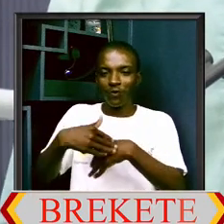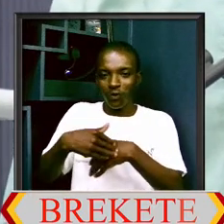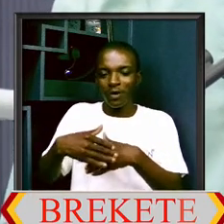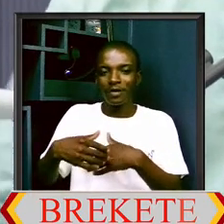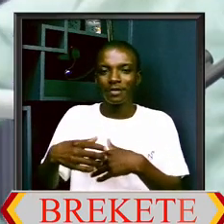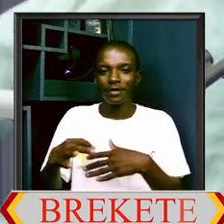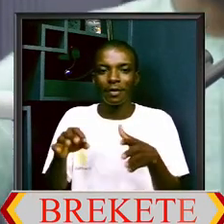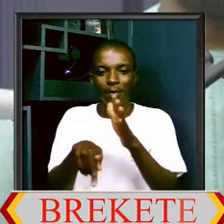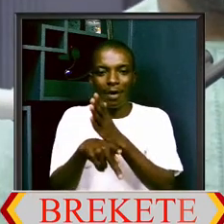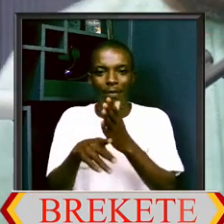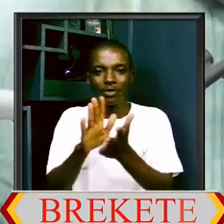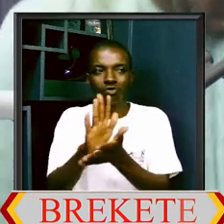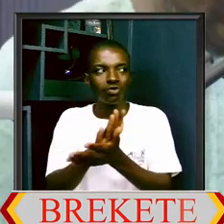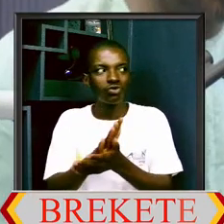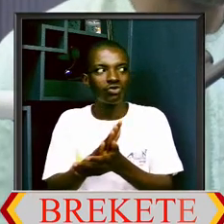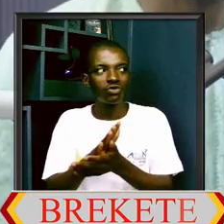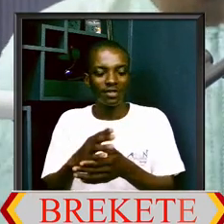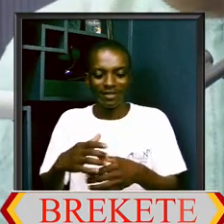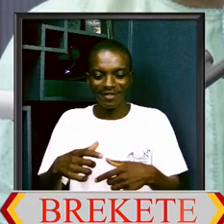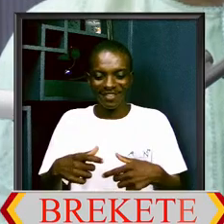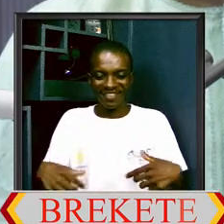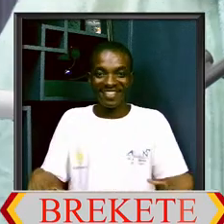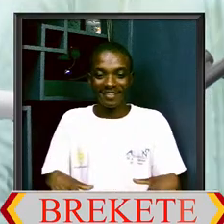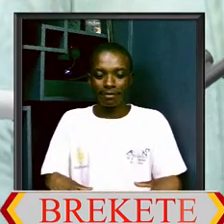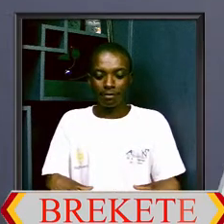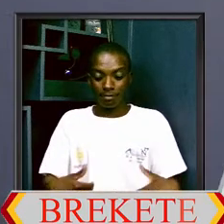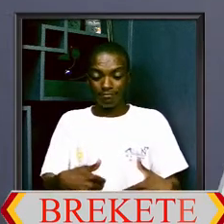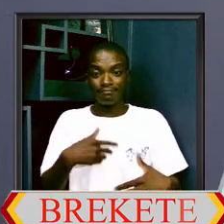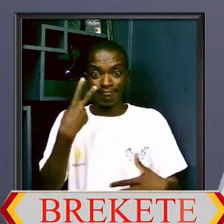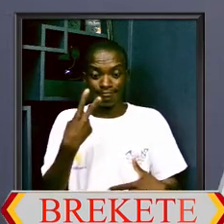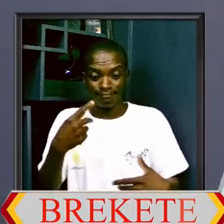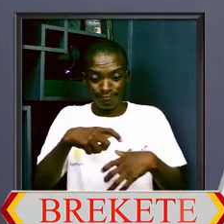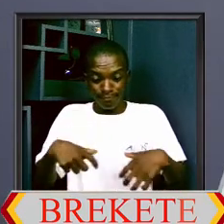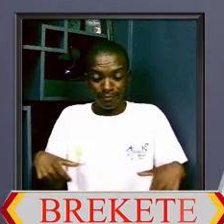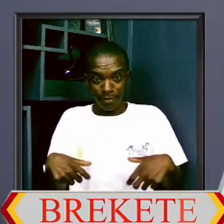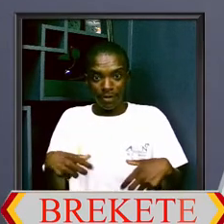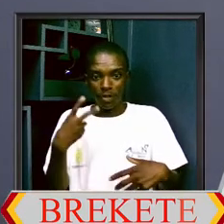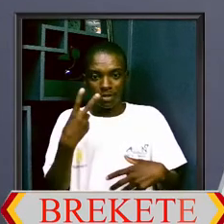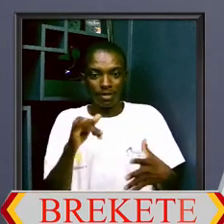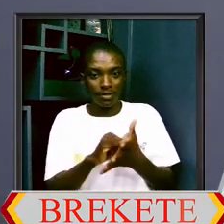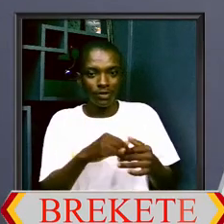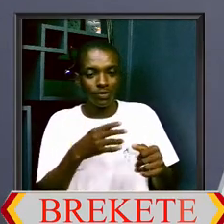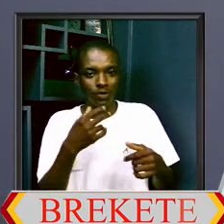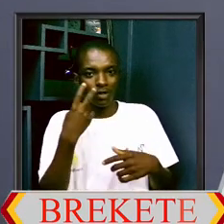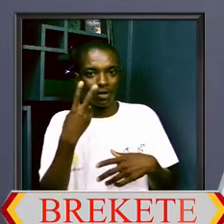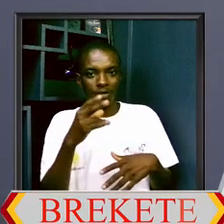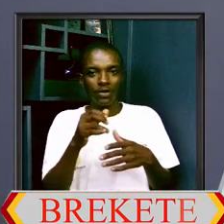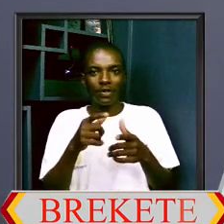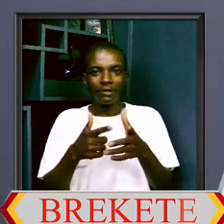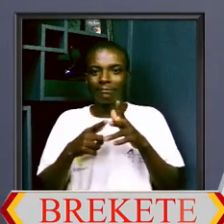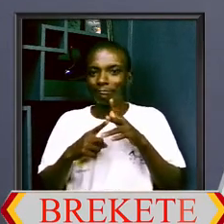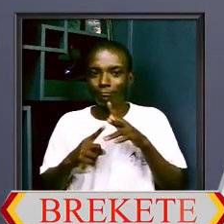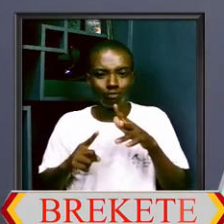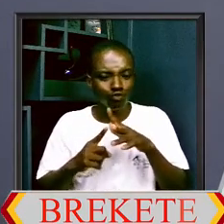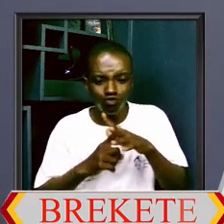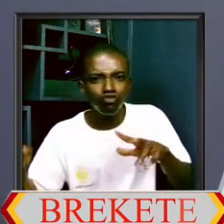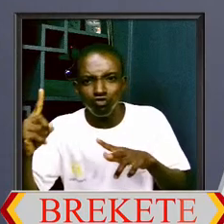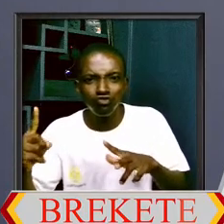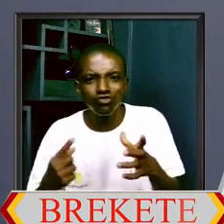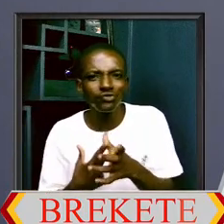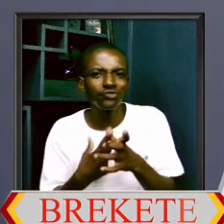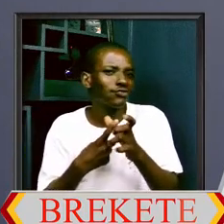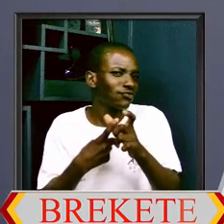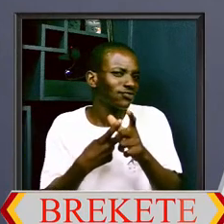small for primary school I just come the look as he sees here I look him nobody tell her he be